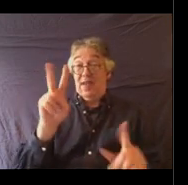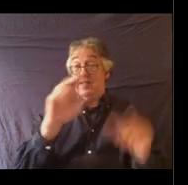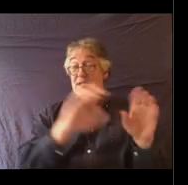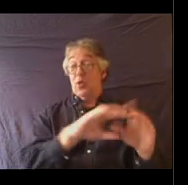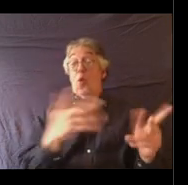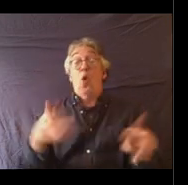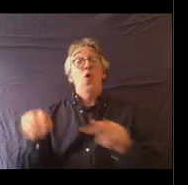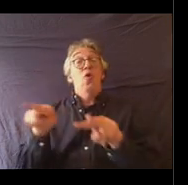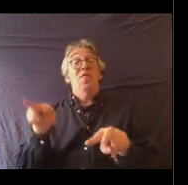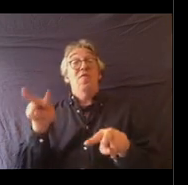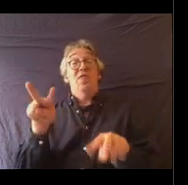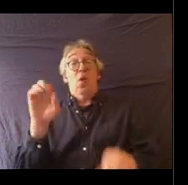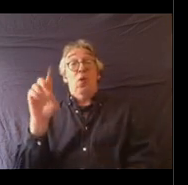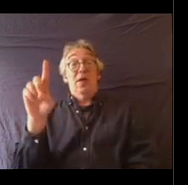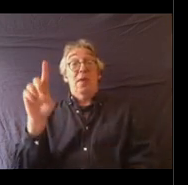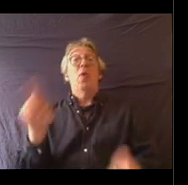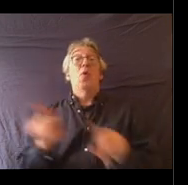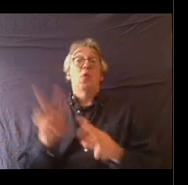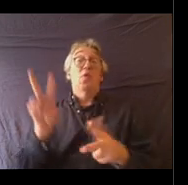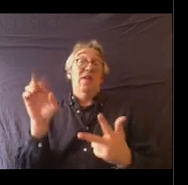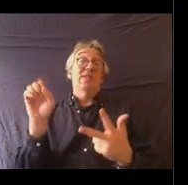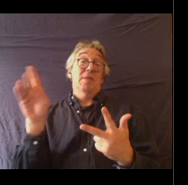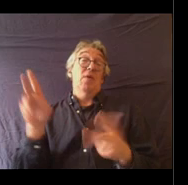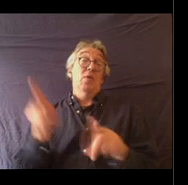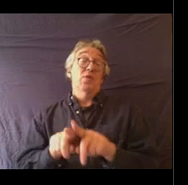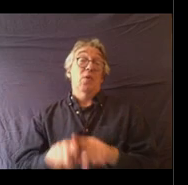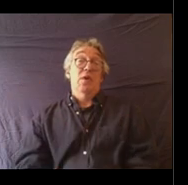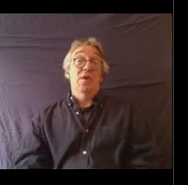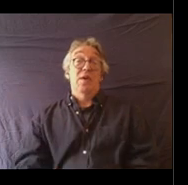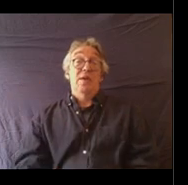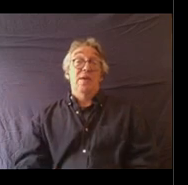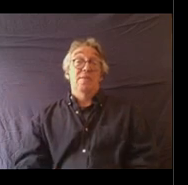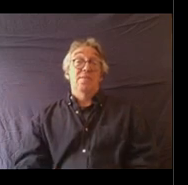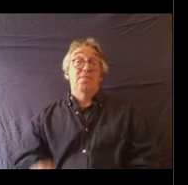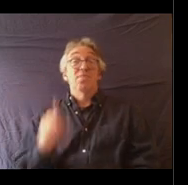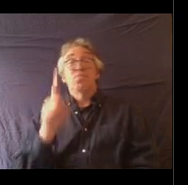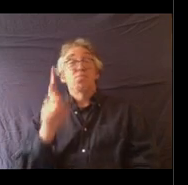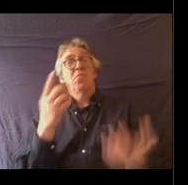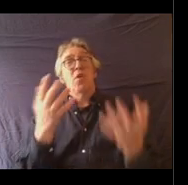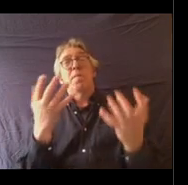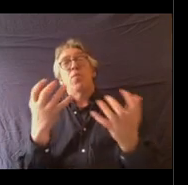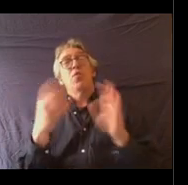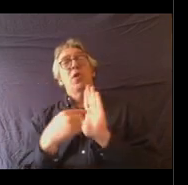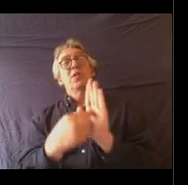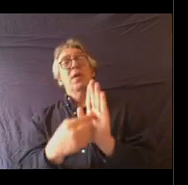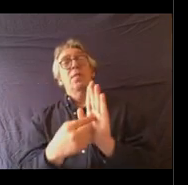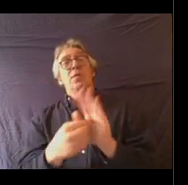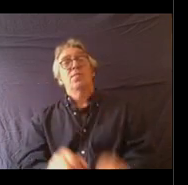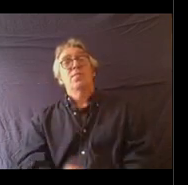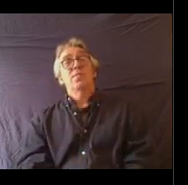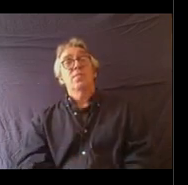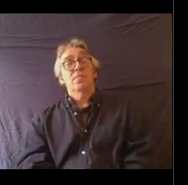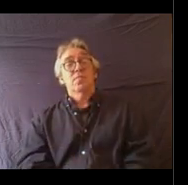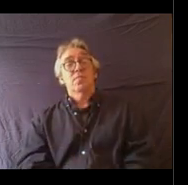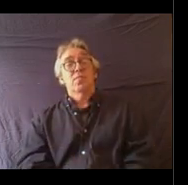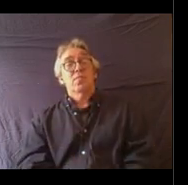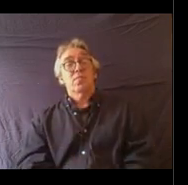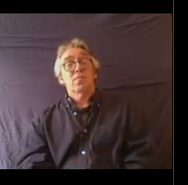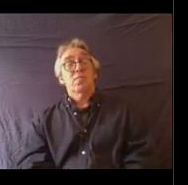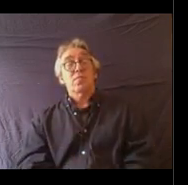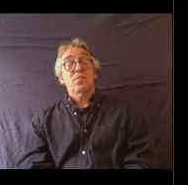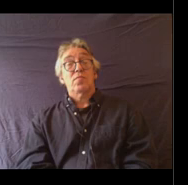but even for the VSBs. So basically VSB, just to give you a very practical example, they have Facebook